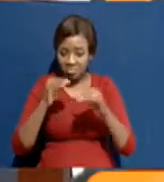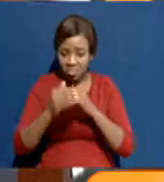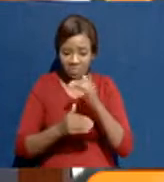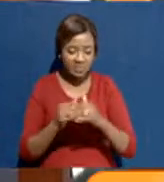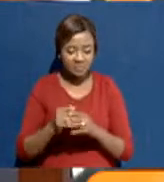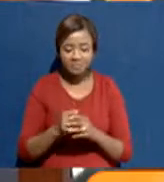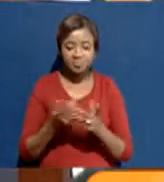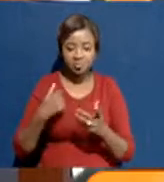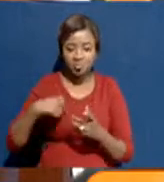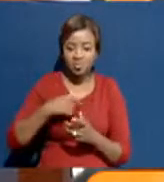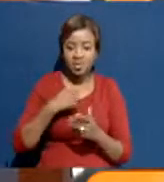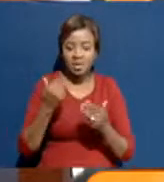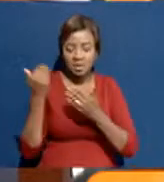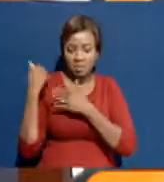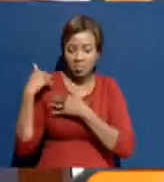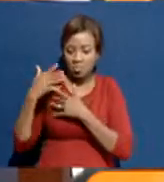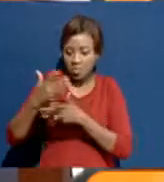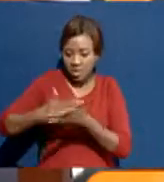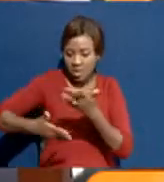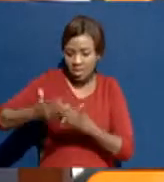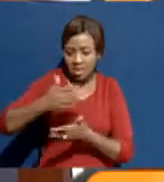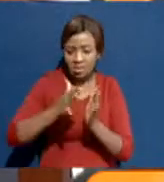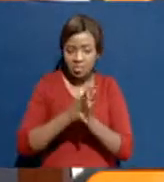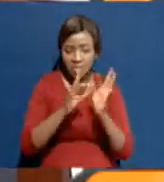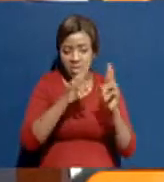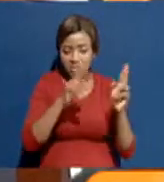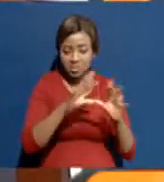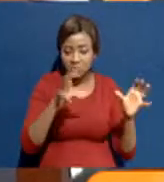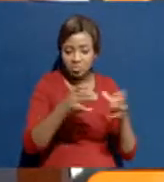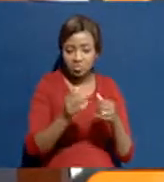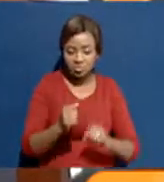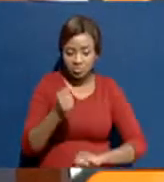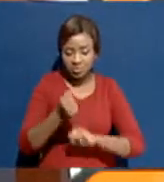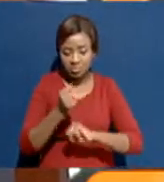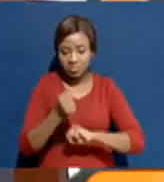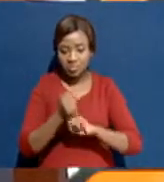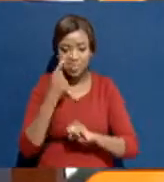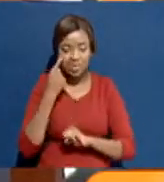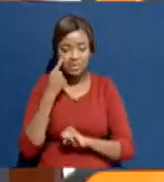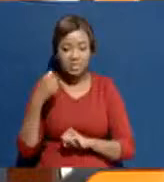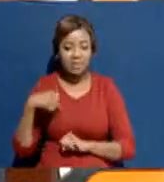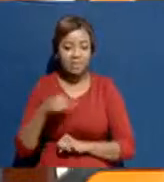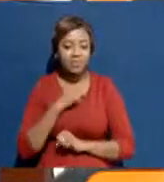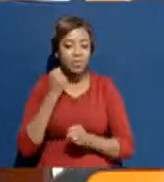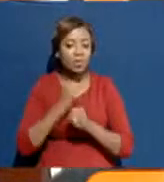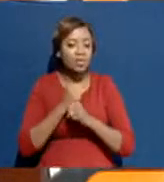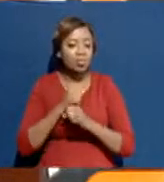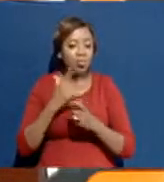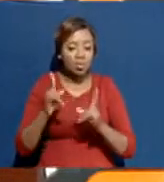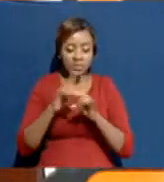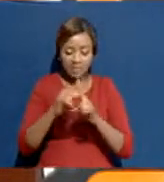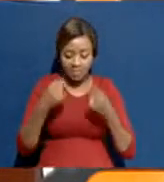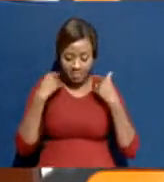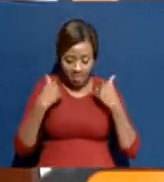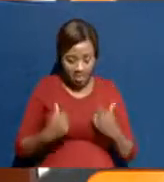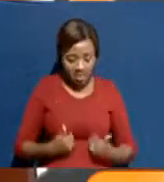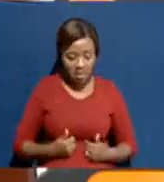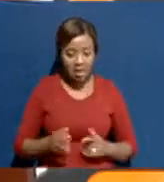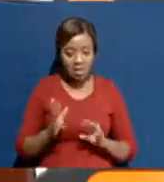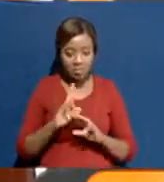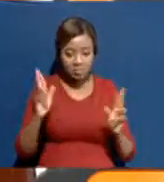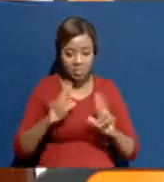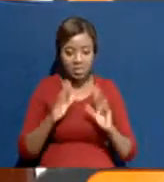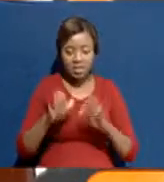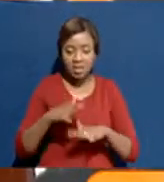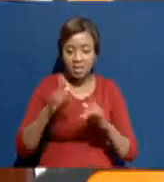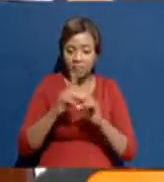them and make sure that they are on board. They know what we are doing as a commission. And I particularly was very keen to ensure that I